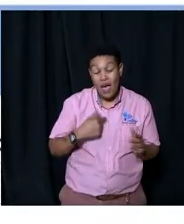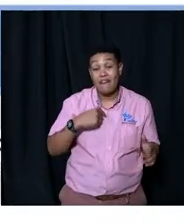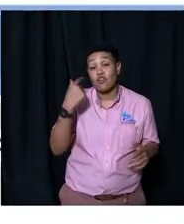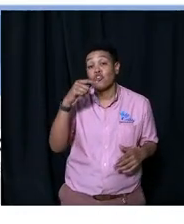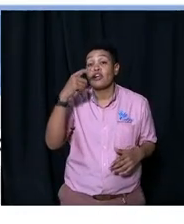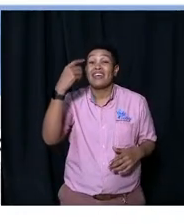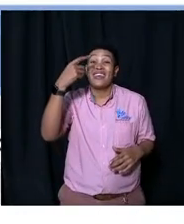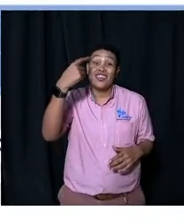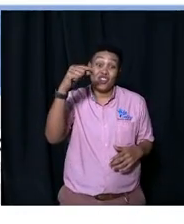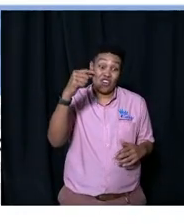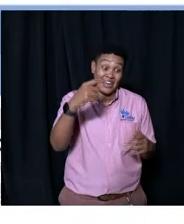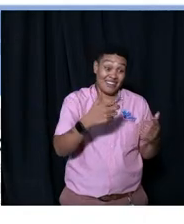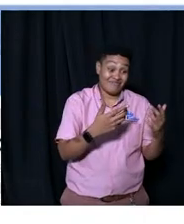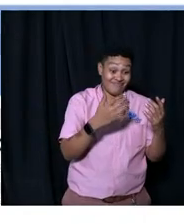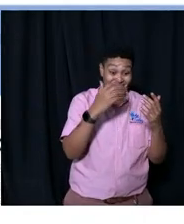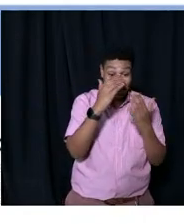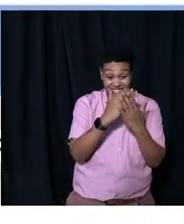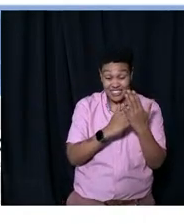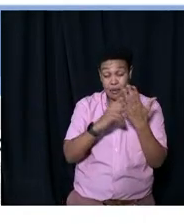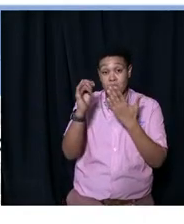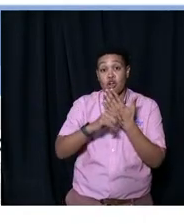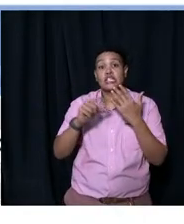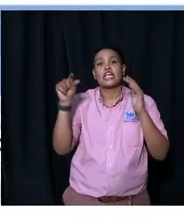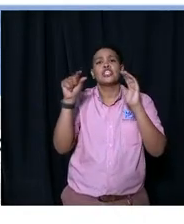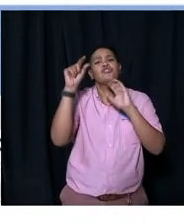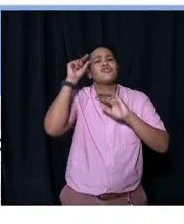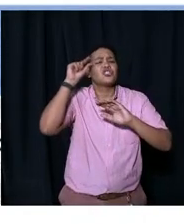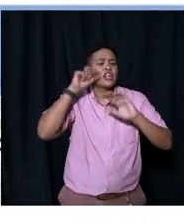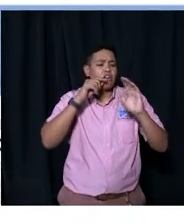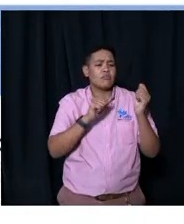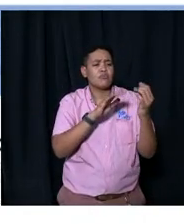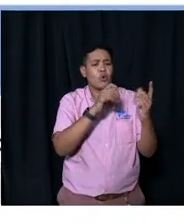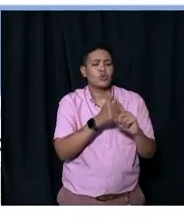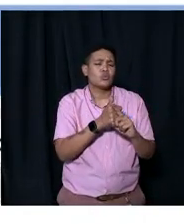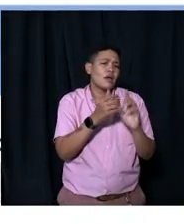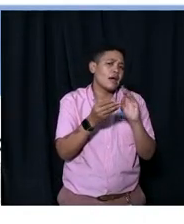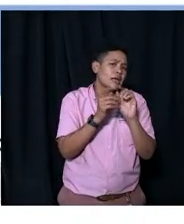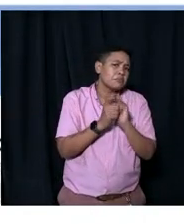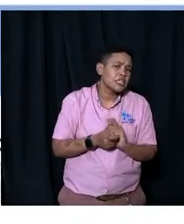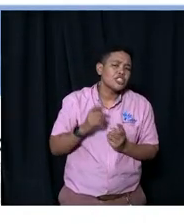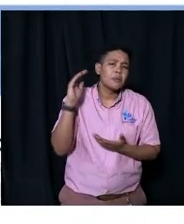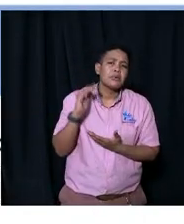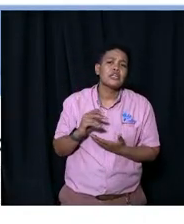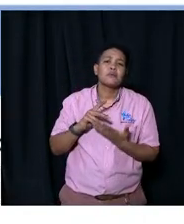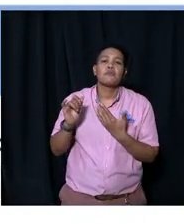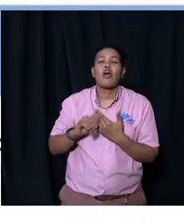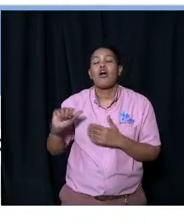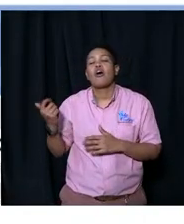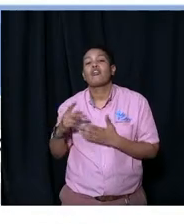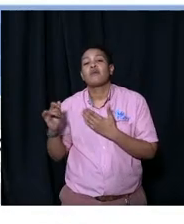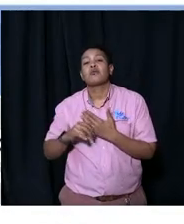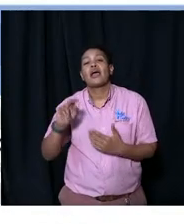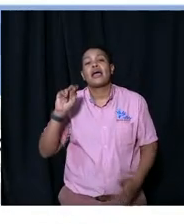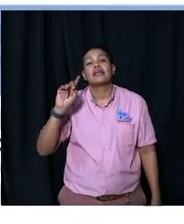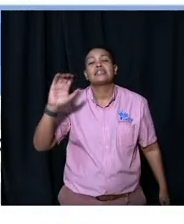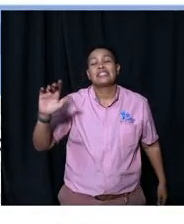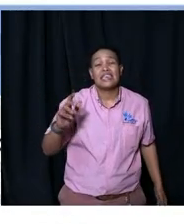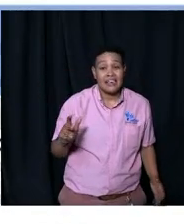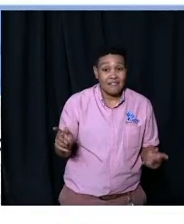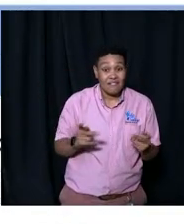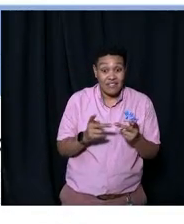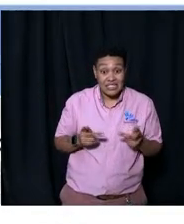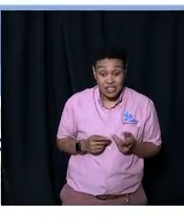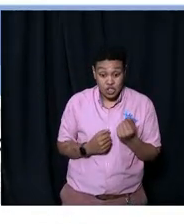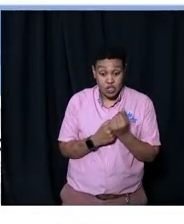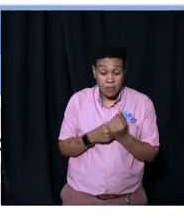Responsive Approach to Climate Change Adaptation and Mitigation Project. Other projects include the NDC facility support, which